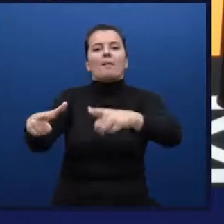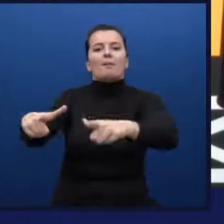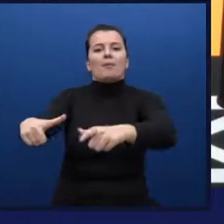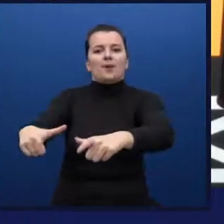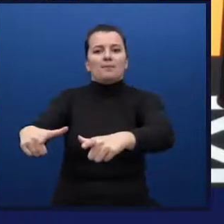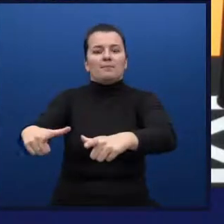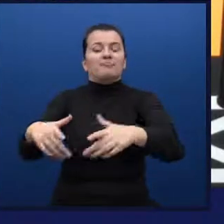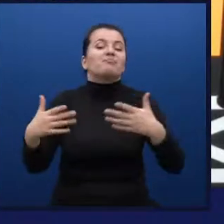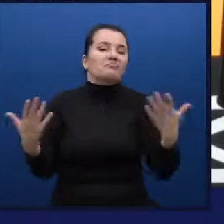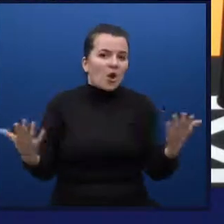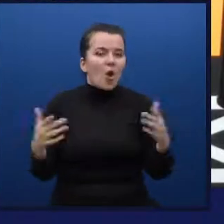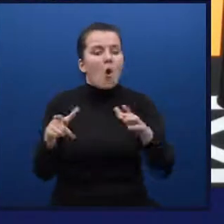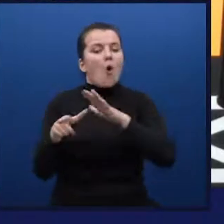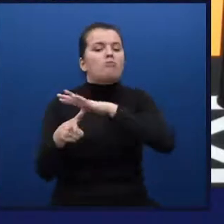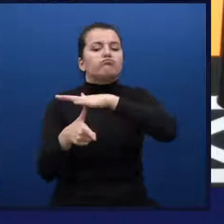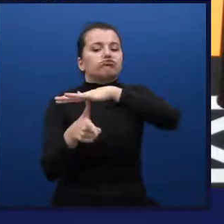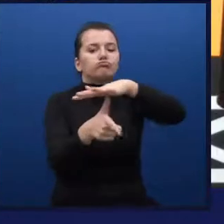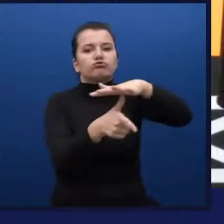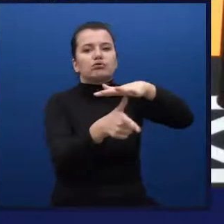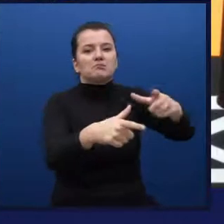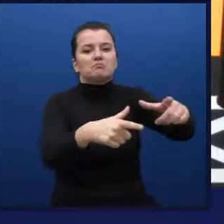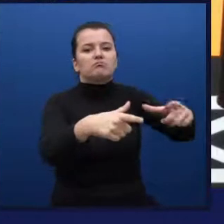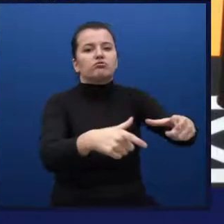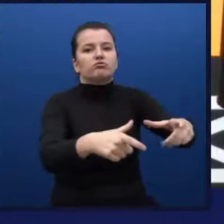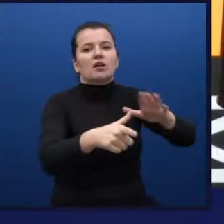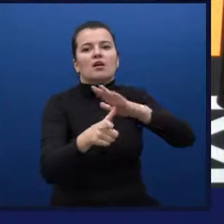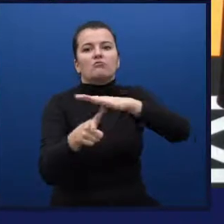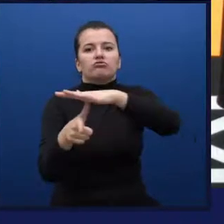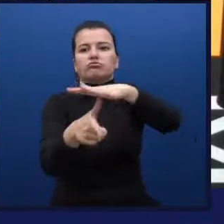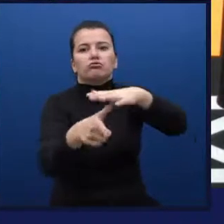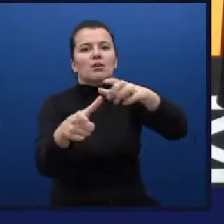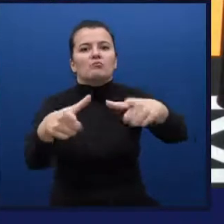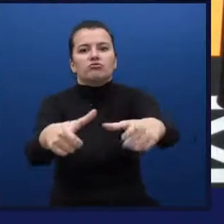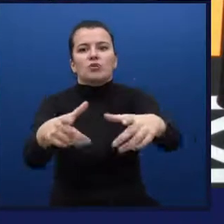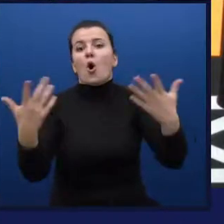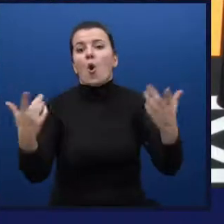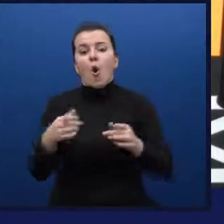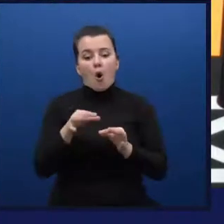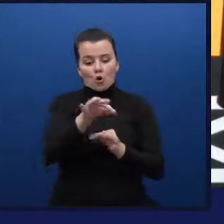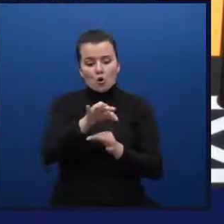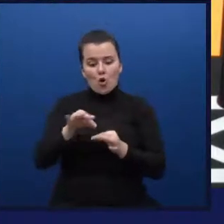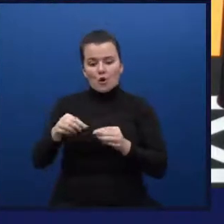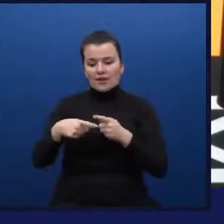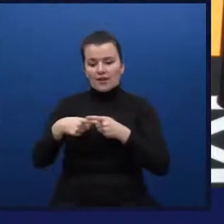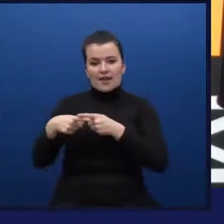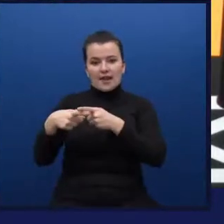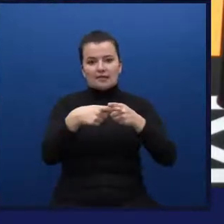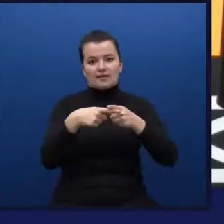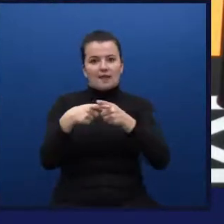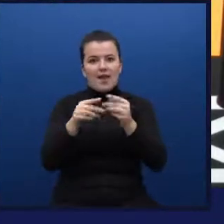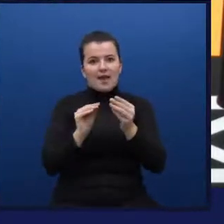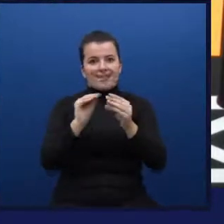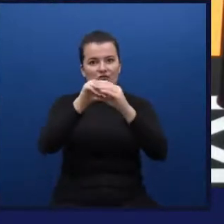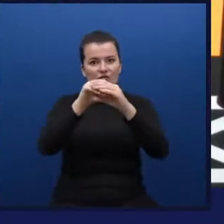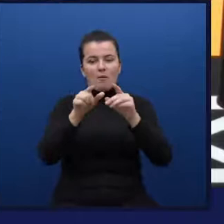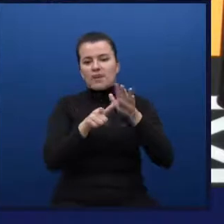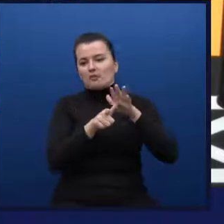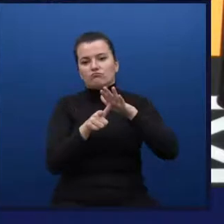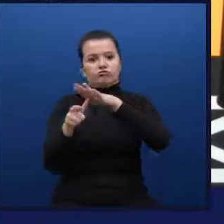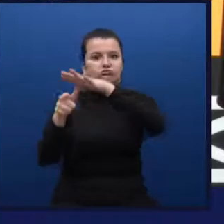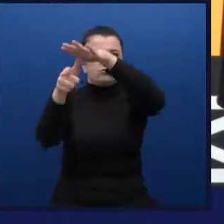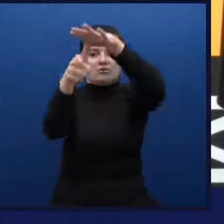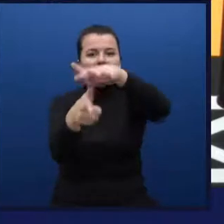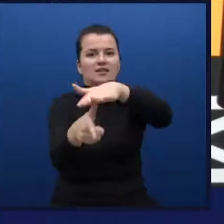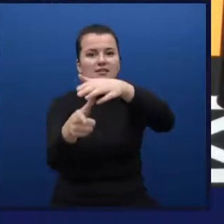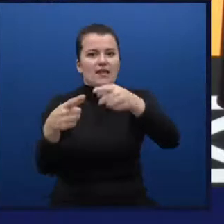would specifically fly to that geographical coordinate, the GPS coordinates that was given to it, and then once there, assess the